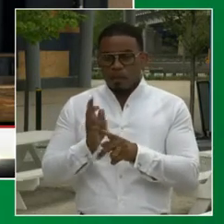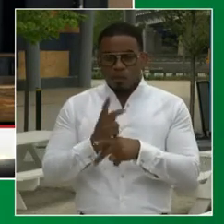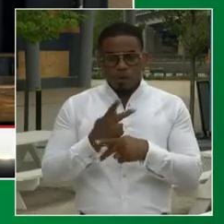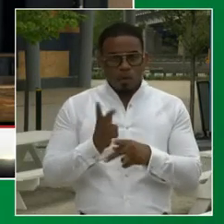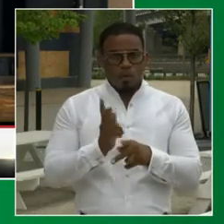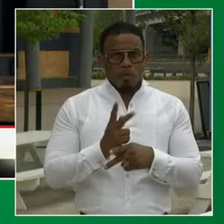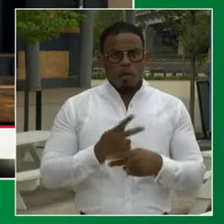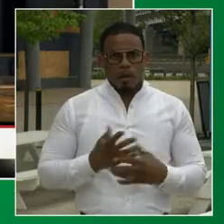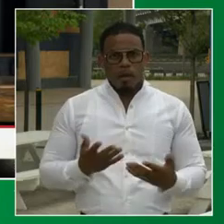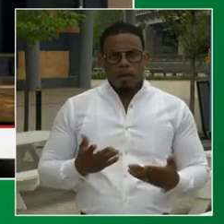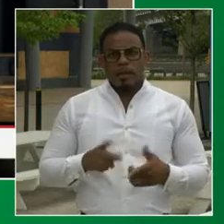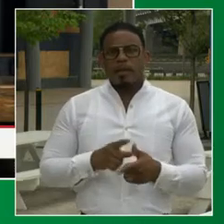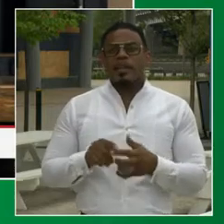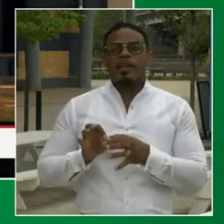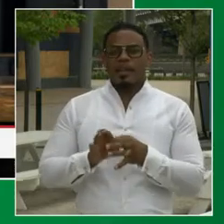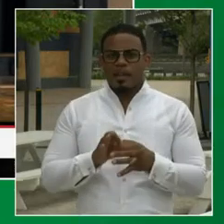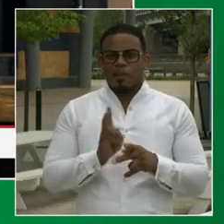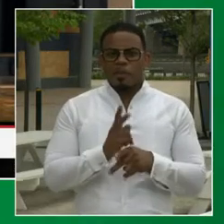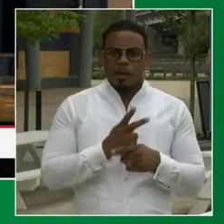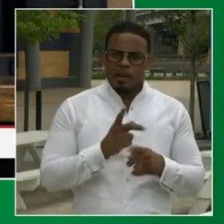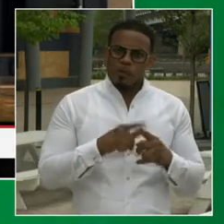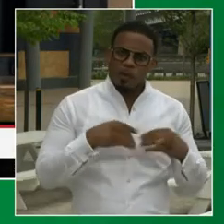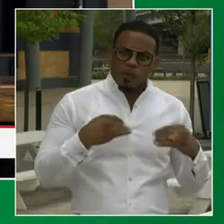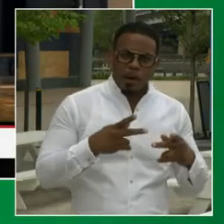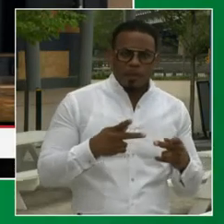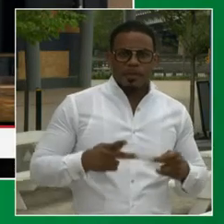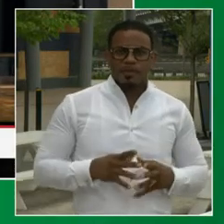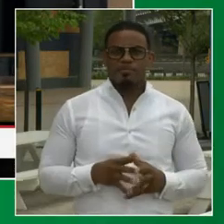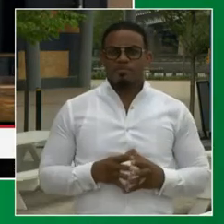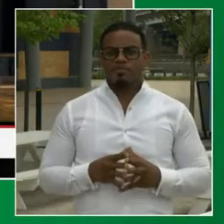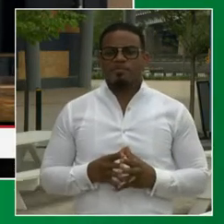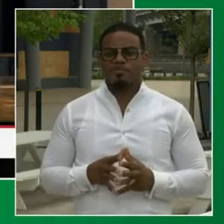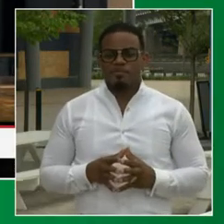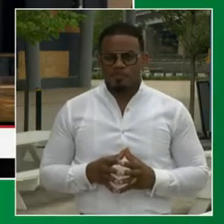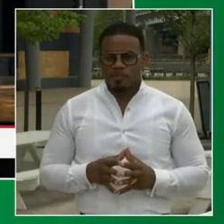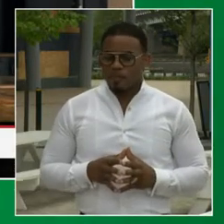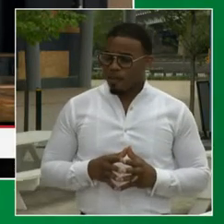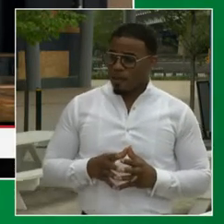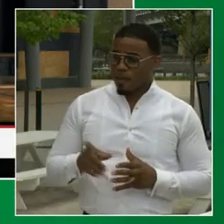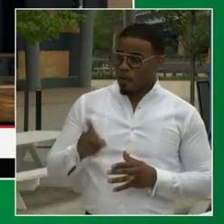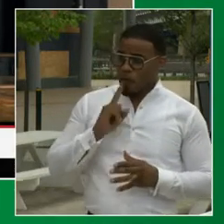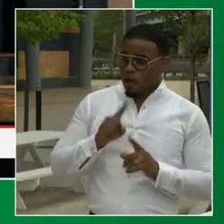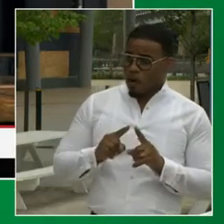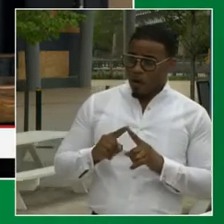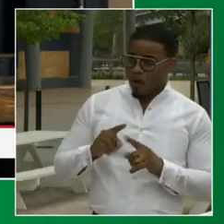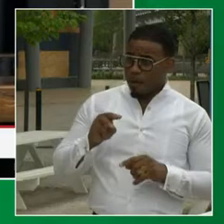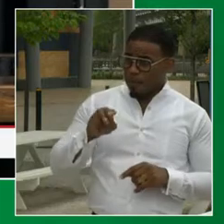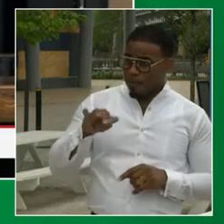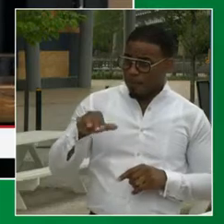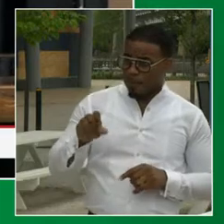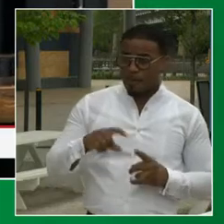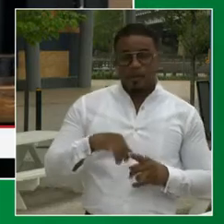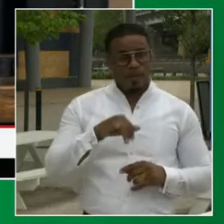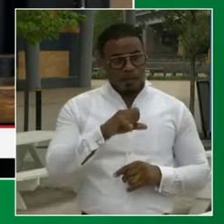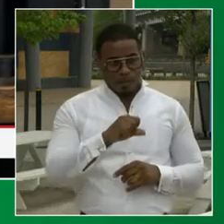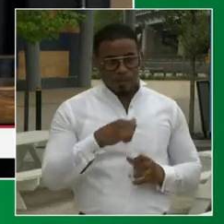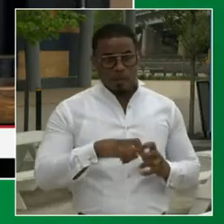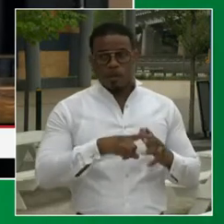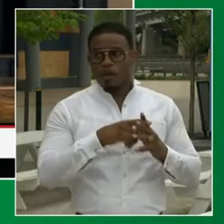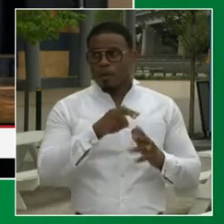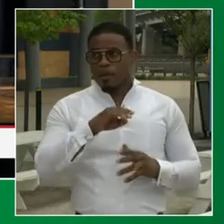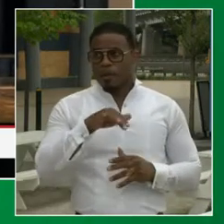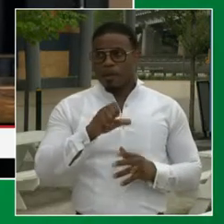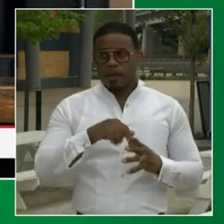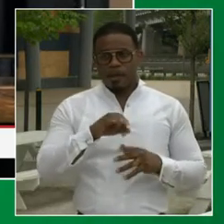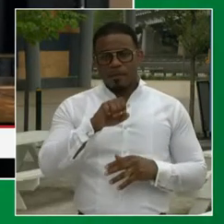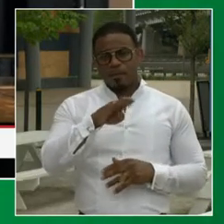producing products, and then connecting those products to the marketplace. Wow. So you're also in Macy's. Yes, we Whole launched with Foods. Macy's